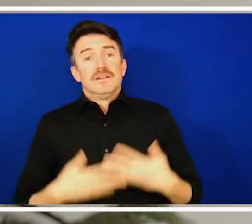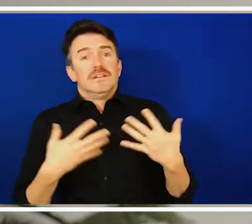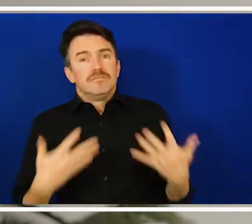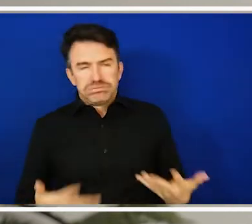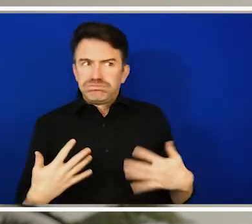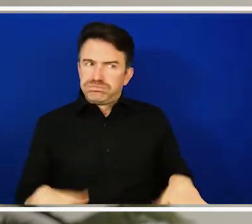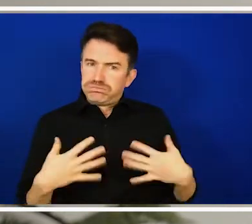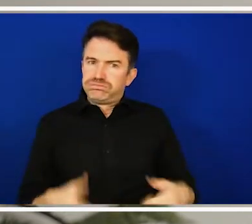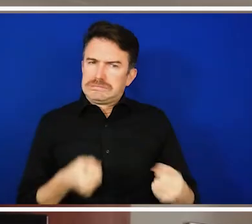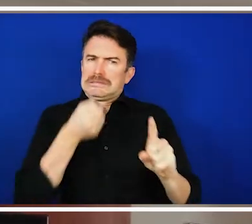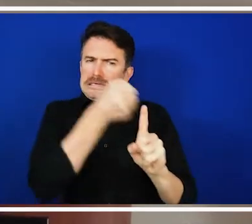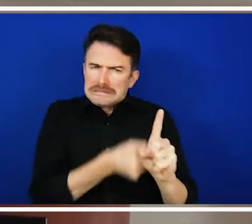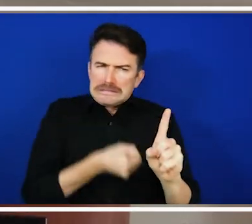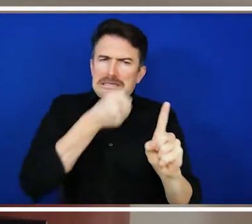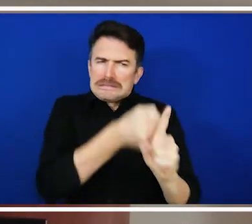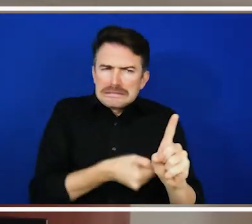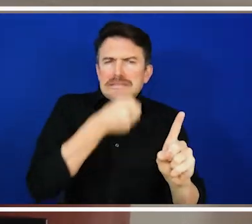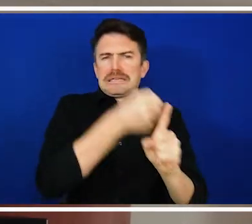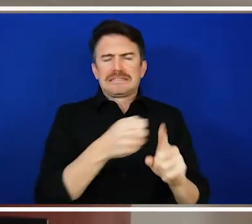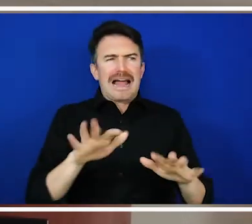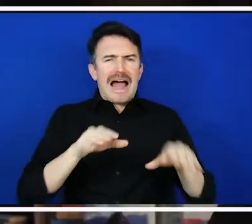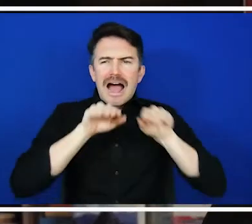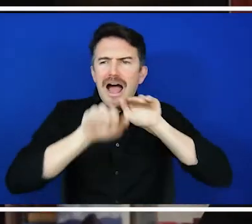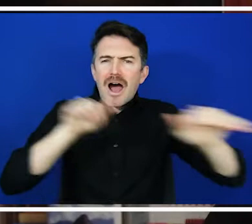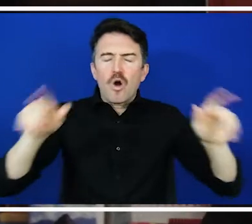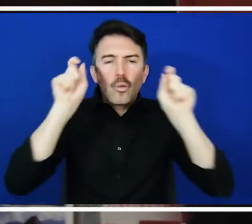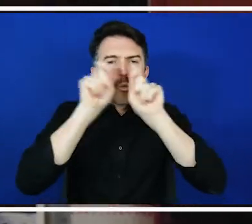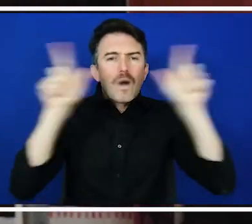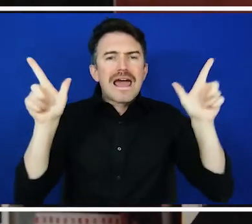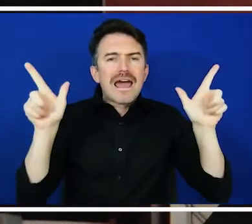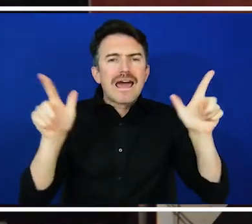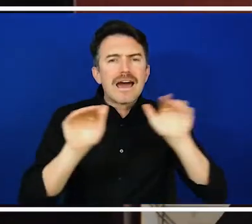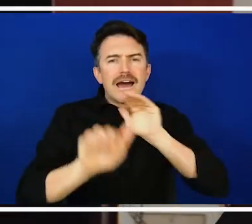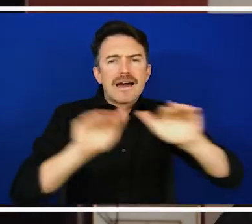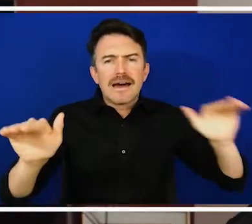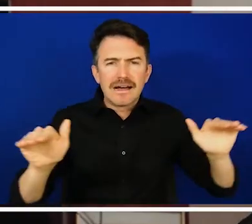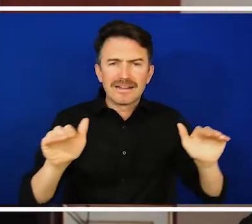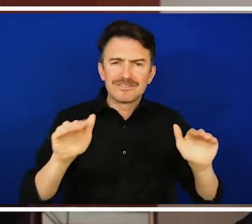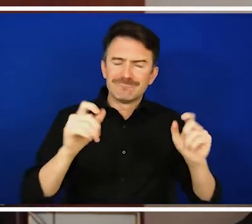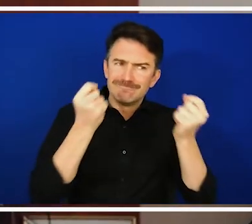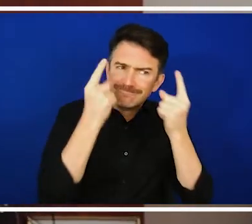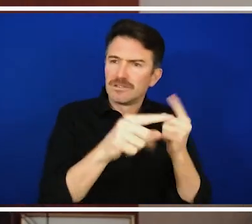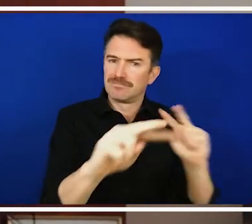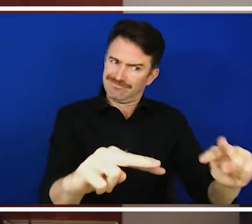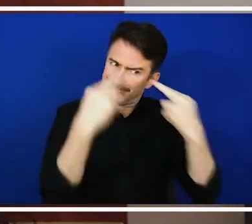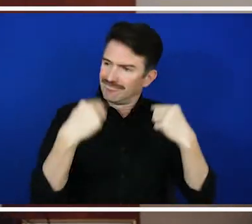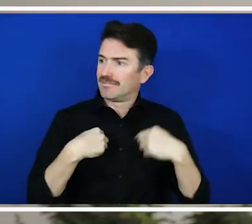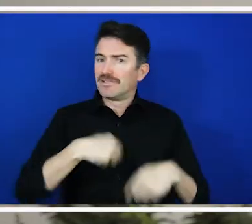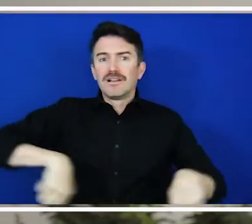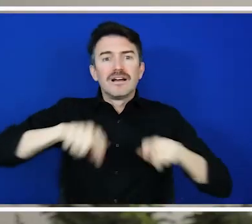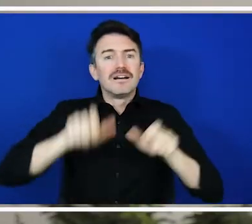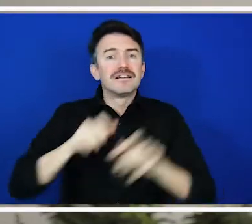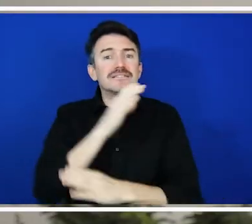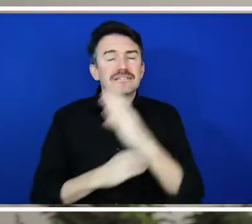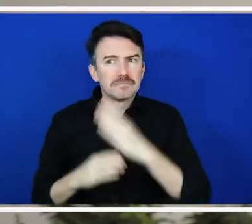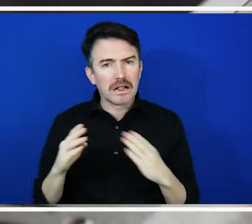It was a bit of a battle to raise awareness, to make people take notice, and give us priority. But